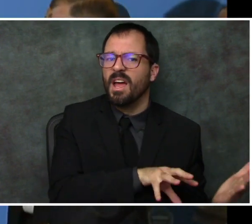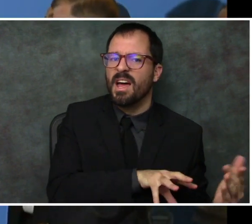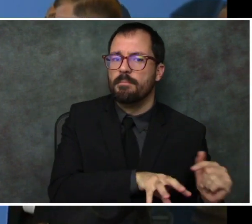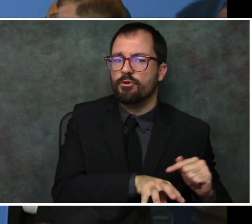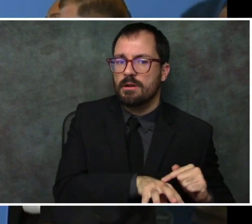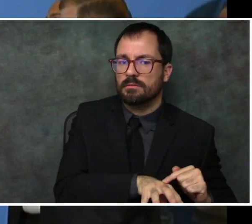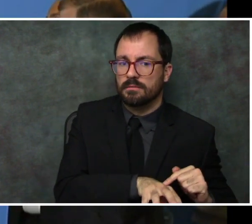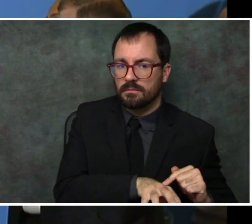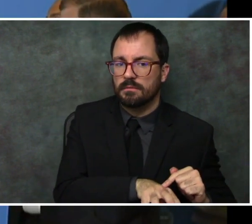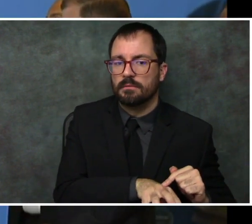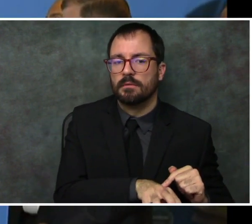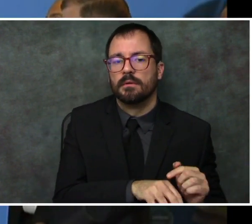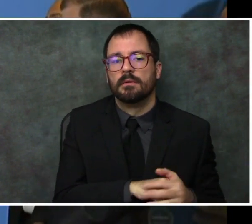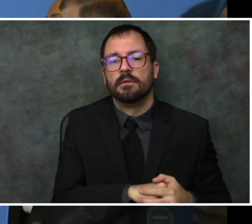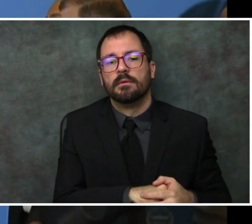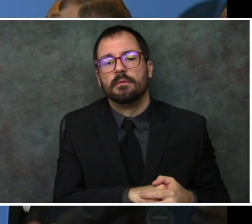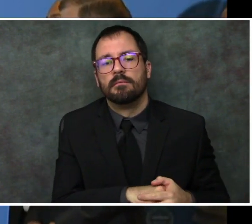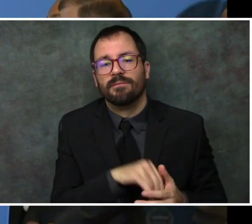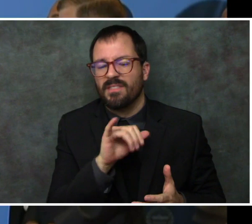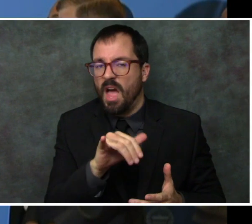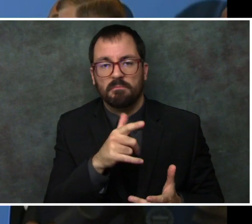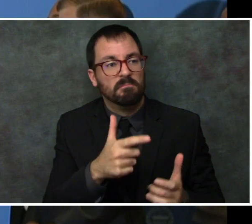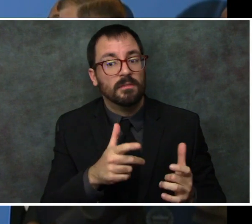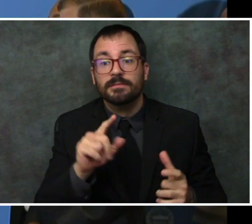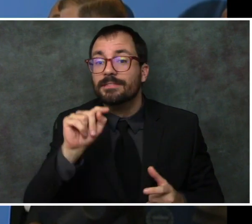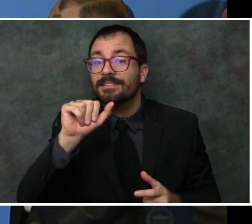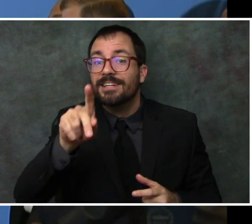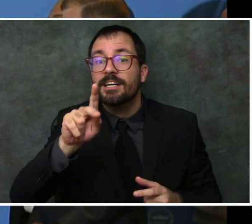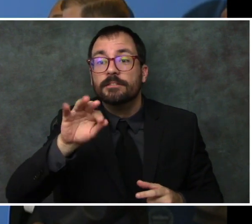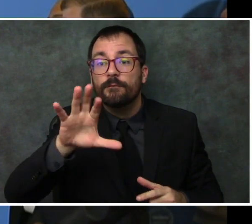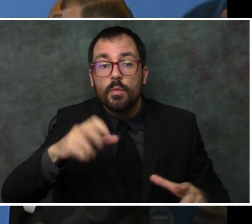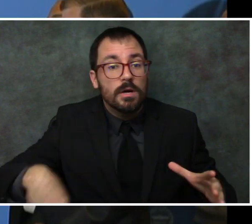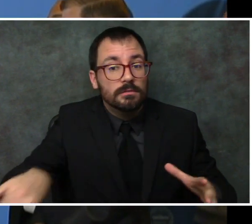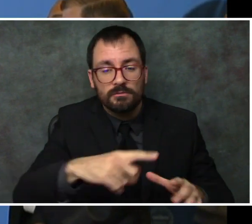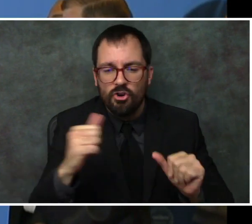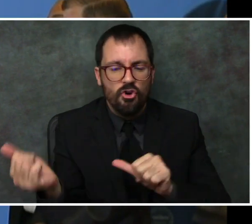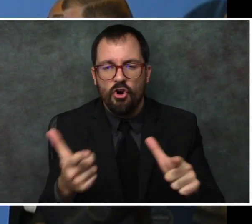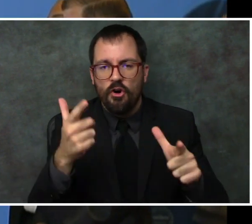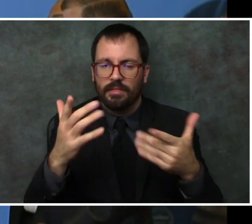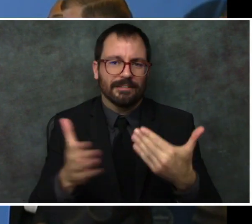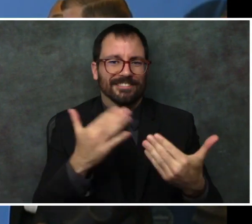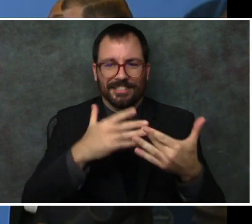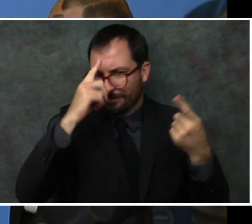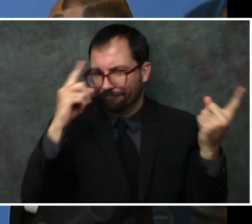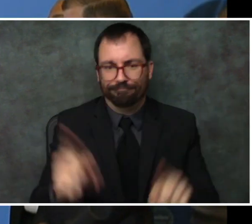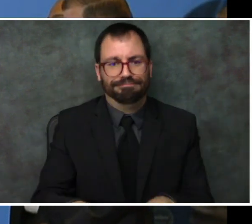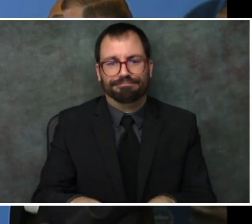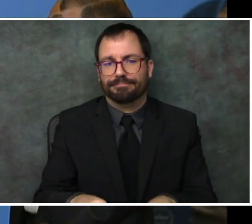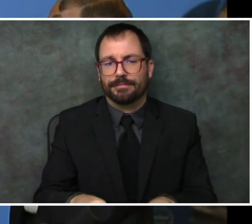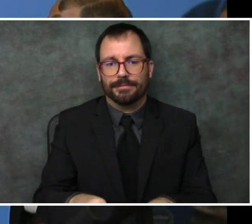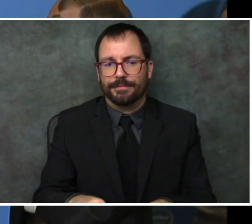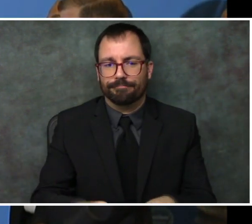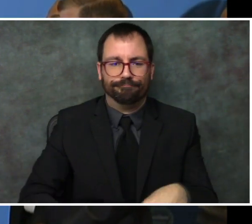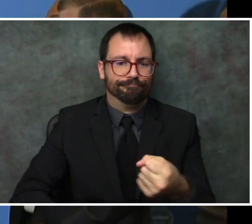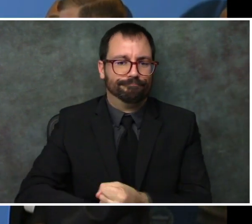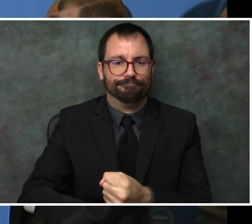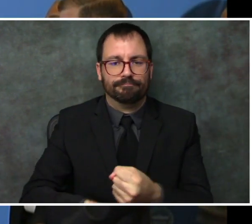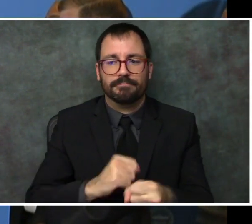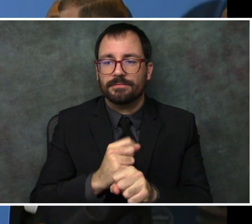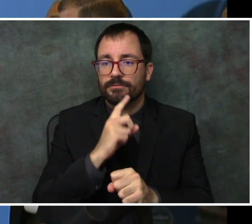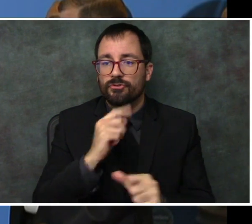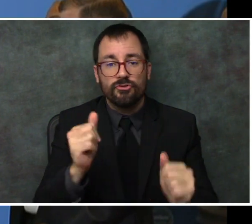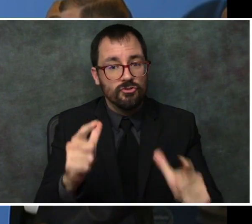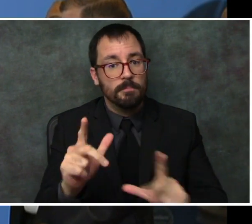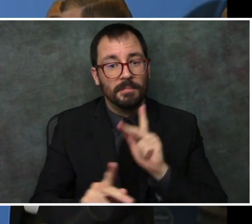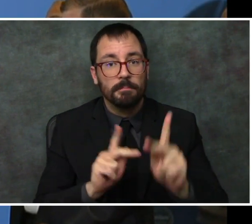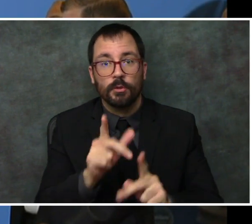actuality the most widely embraced by the task force in terms of making sure that we